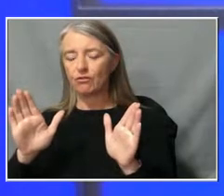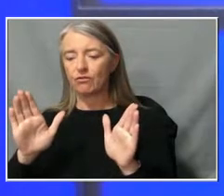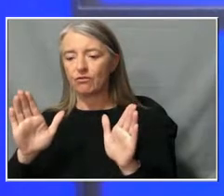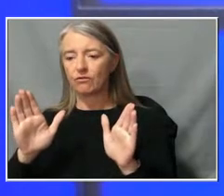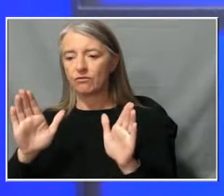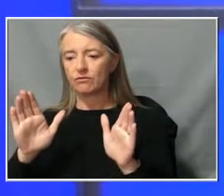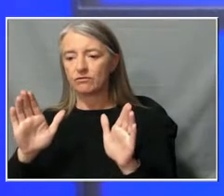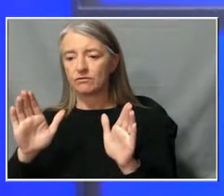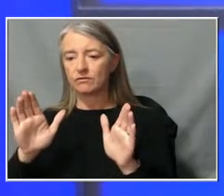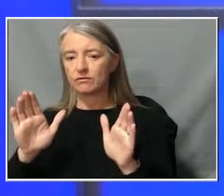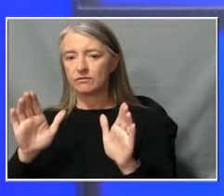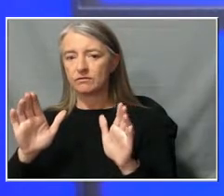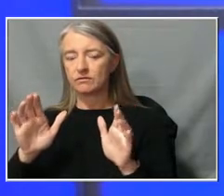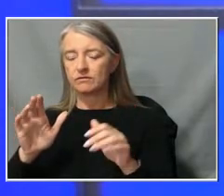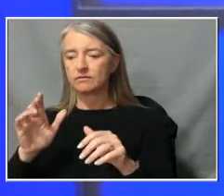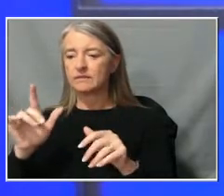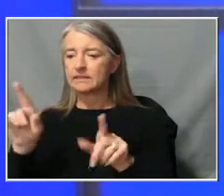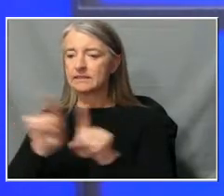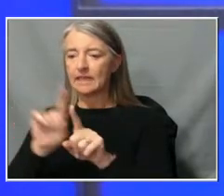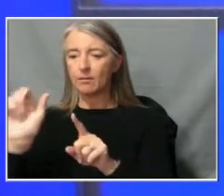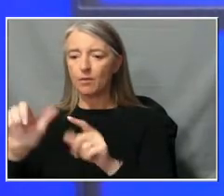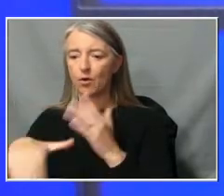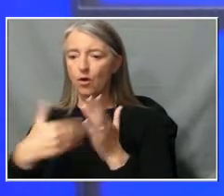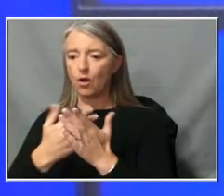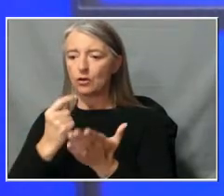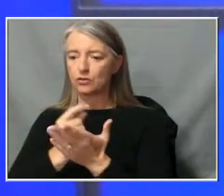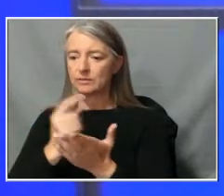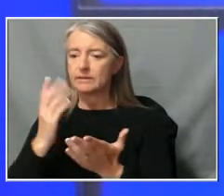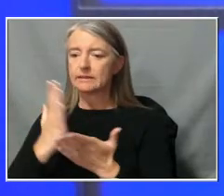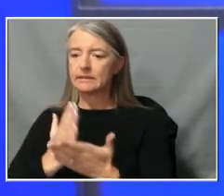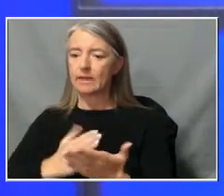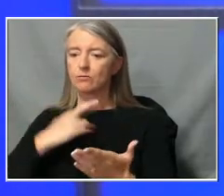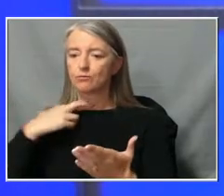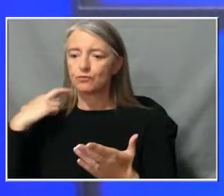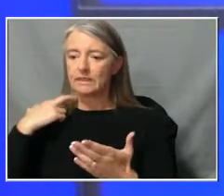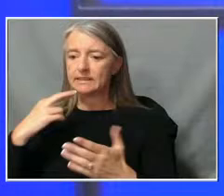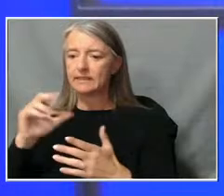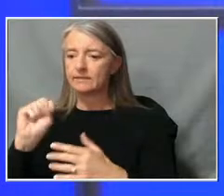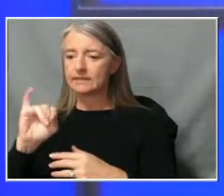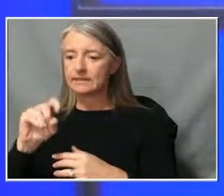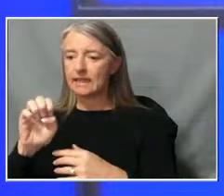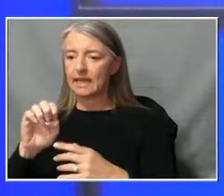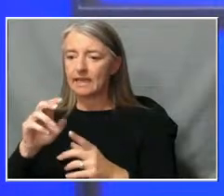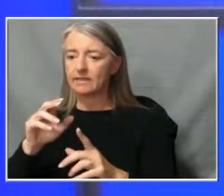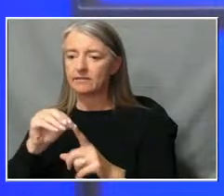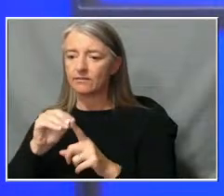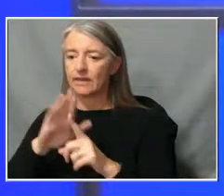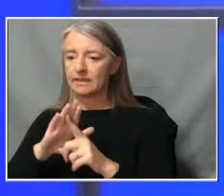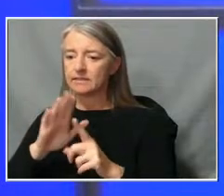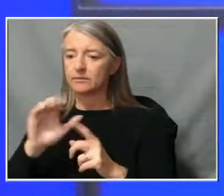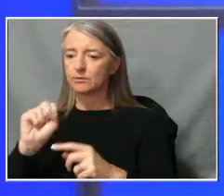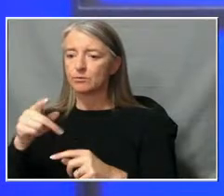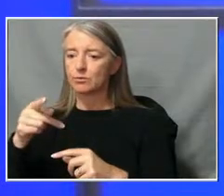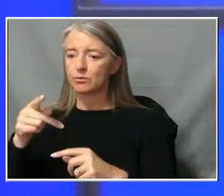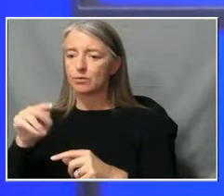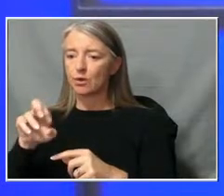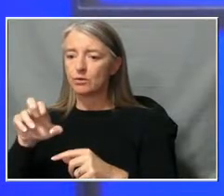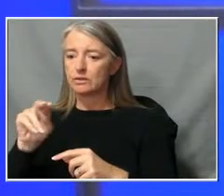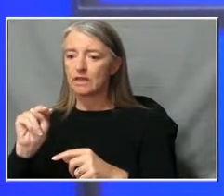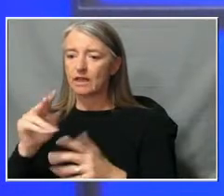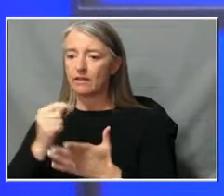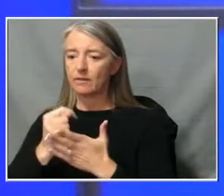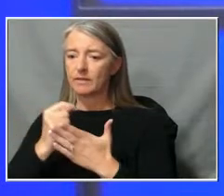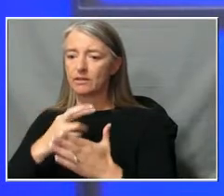take-home is that like any other treatment, there can be some risk of side effects, but with proton therapy, those risks tend